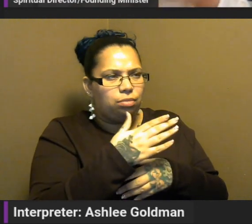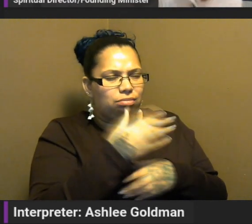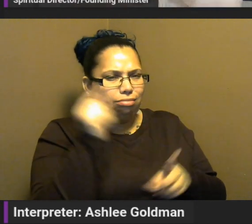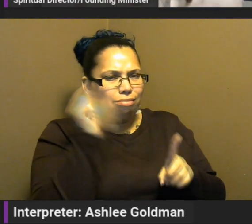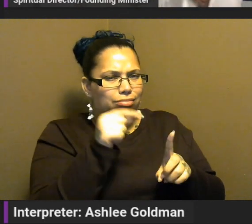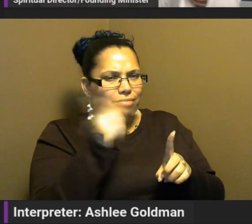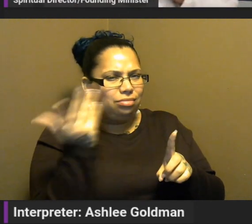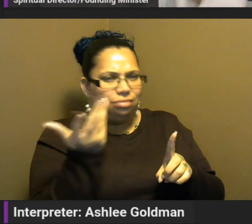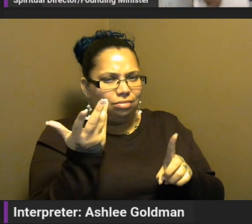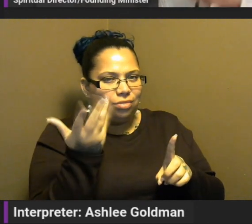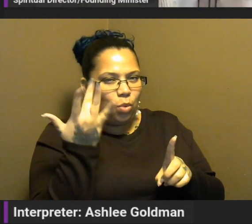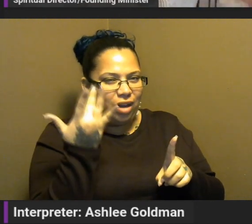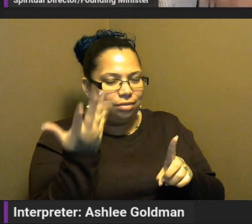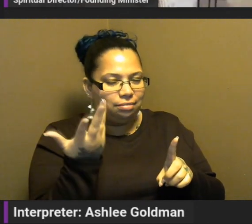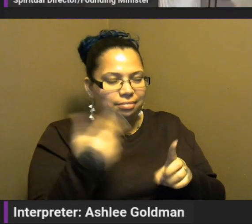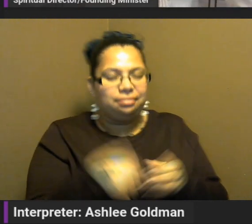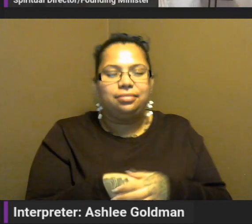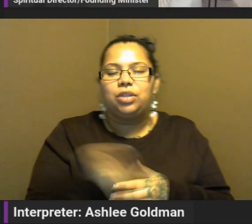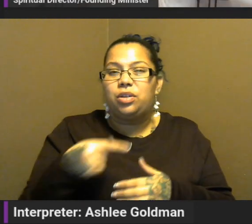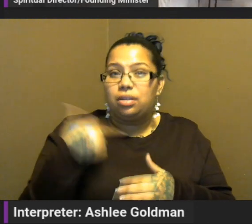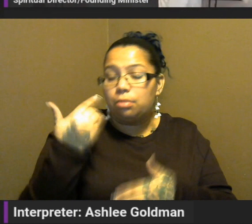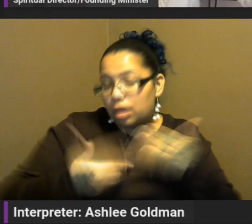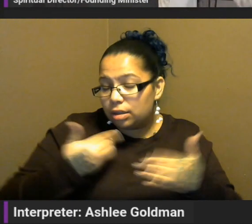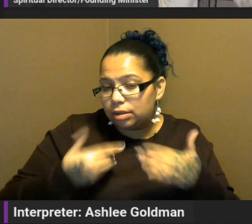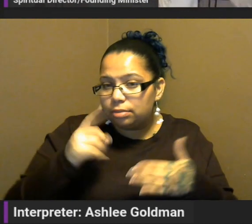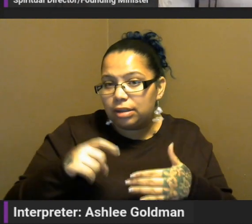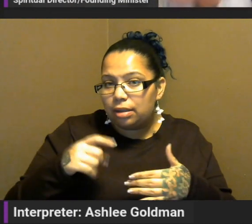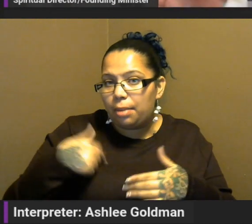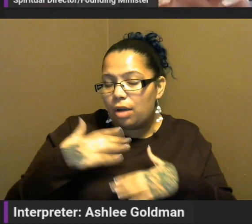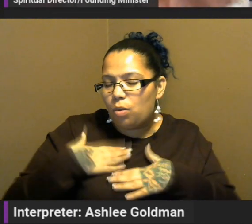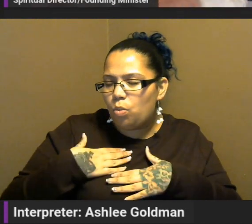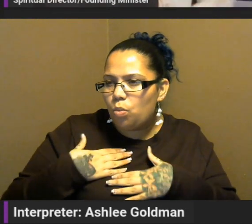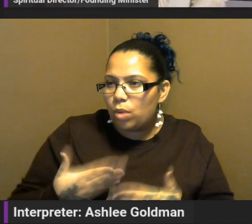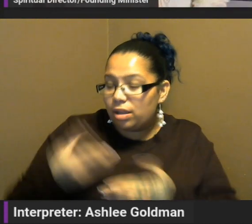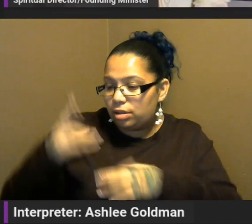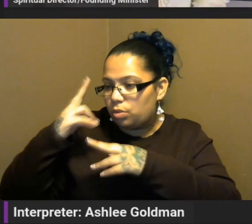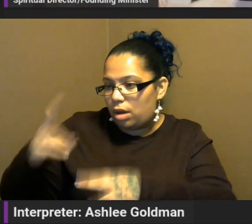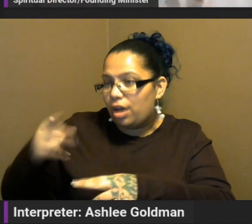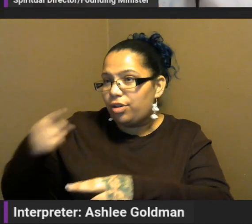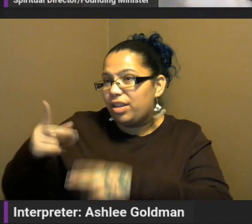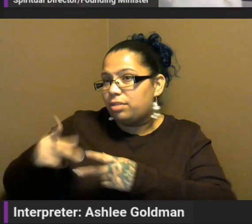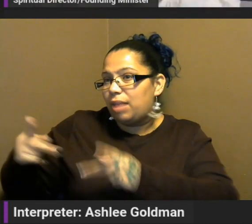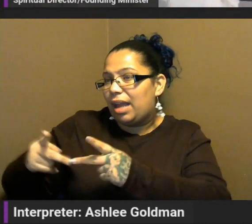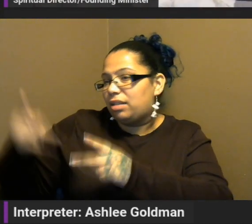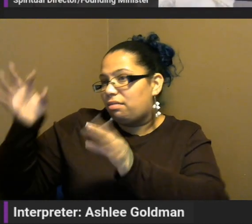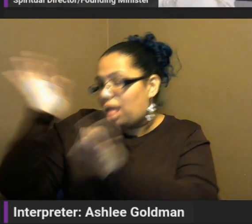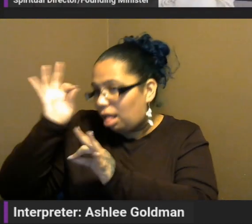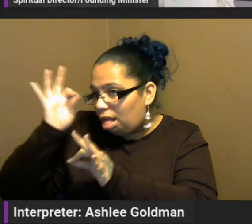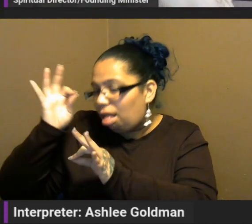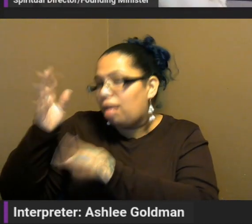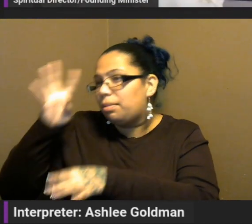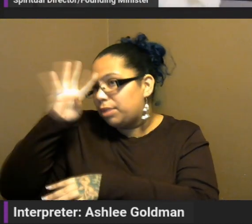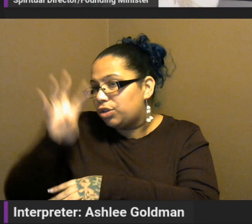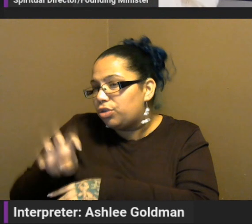this process. So am I willing to honor this unknown, the mystery, and learn from it without